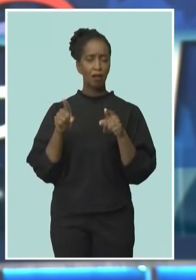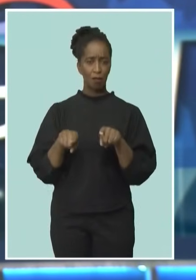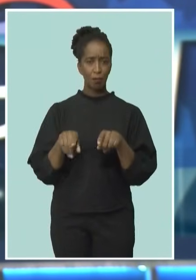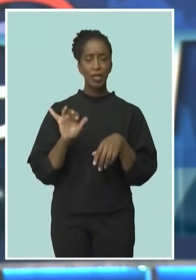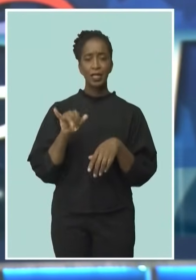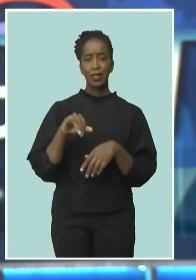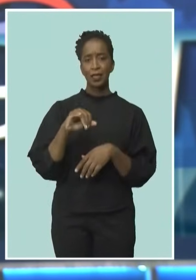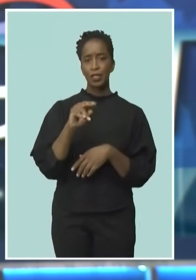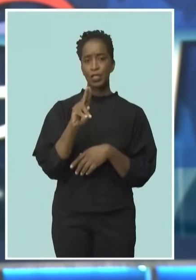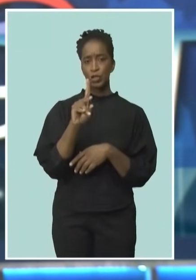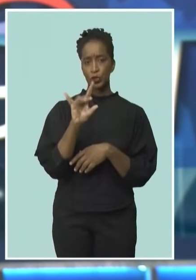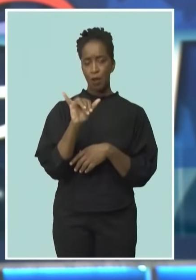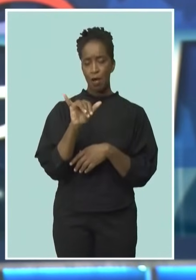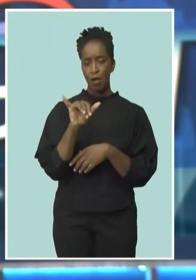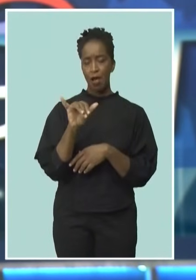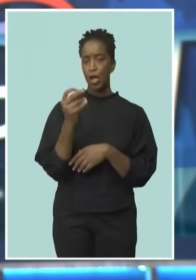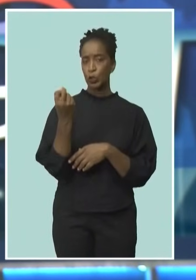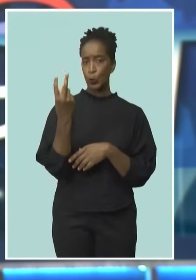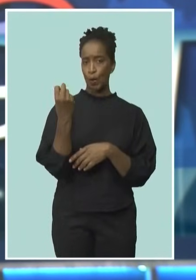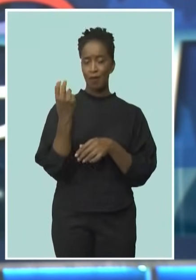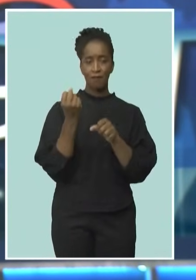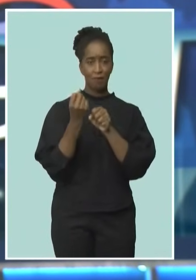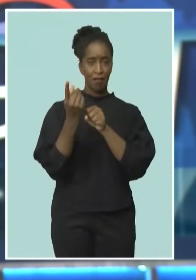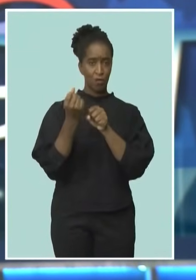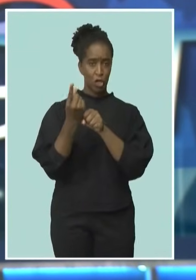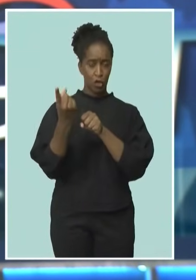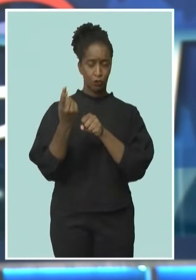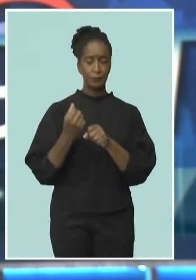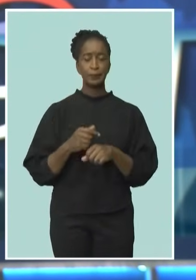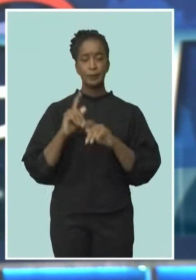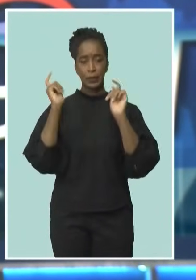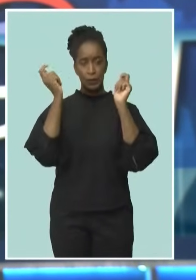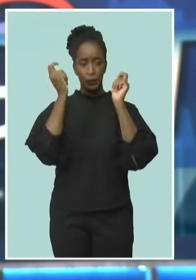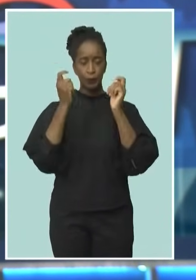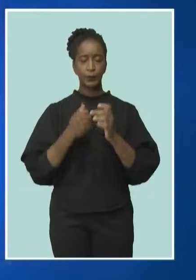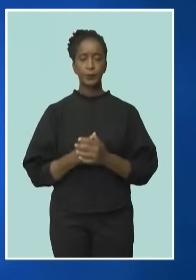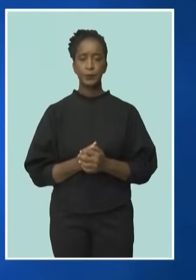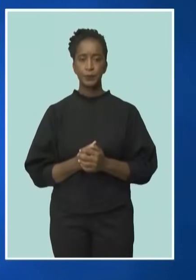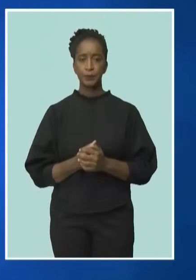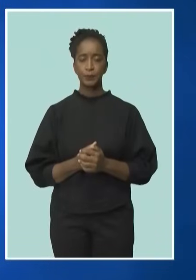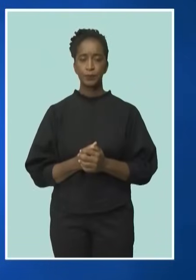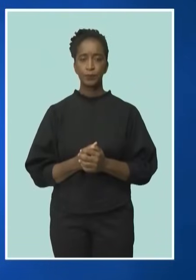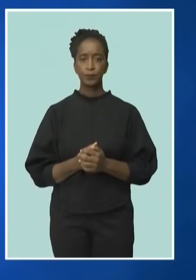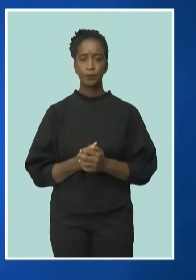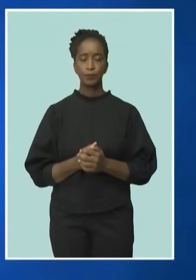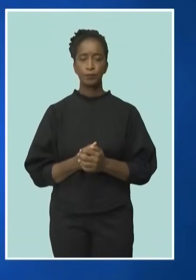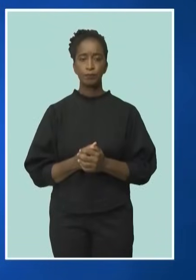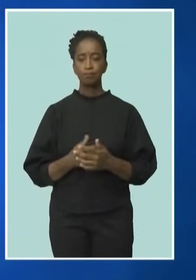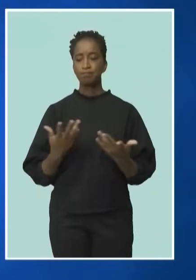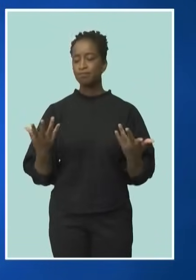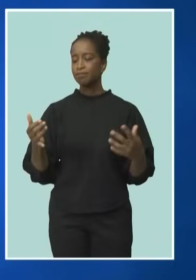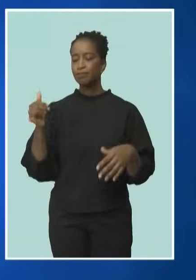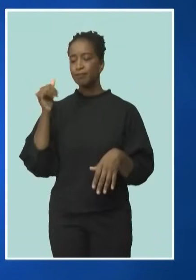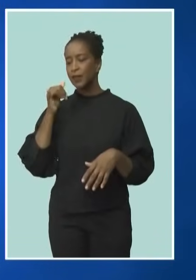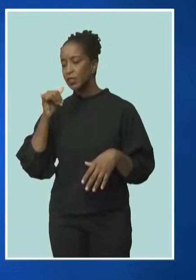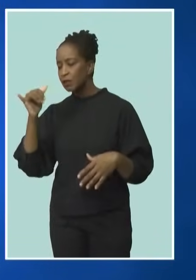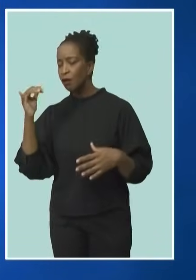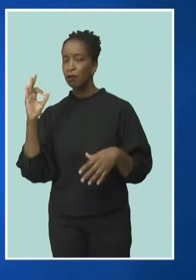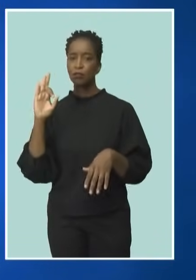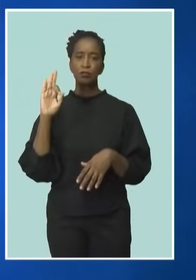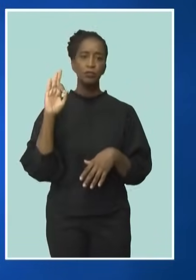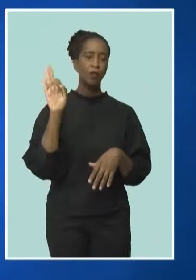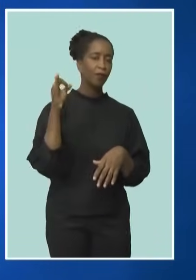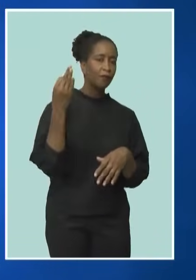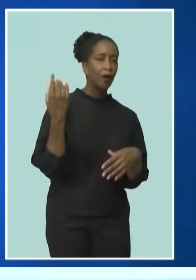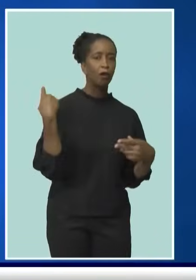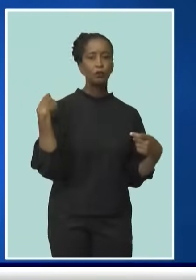July 12th annually. She was speaking as a guest on Morning Barbados. It's about the Dutch, the French, the Spanish, the English, the